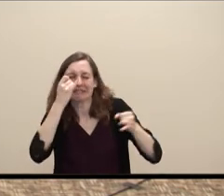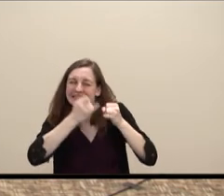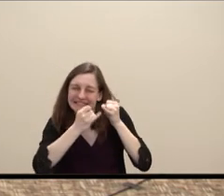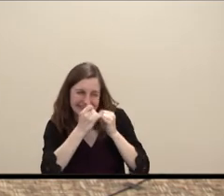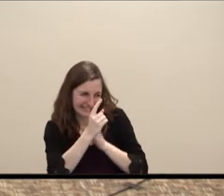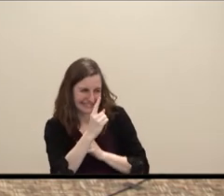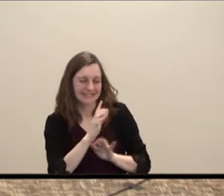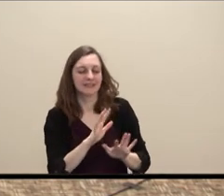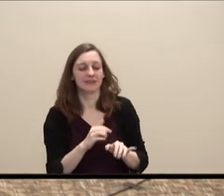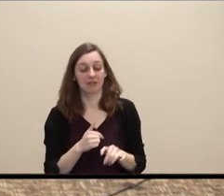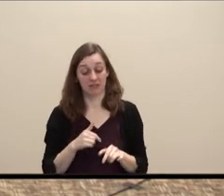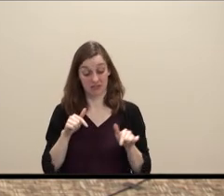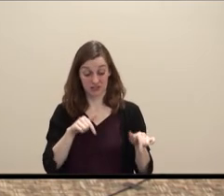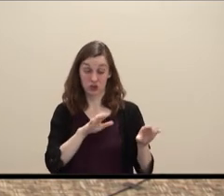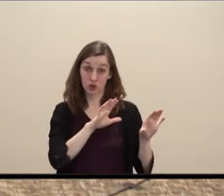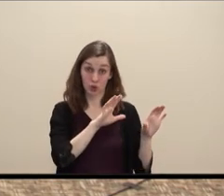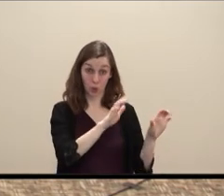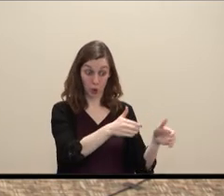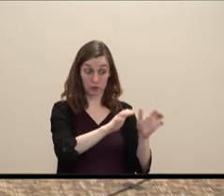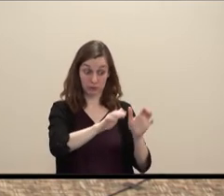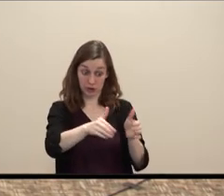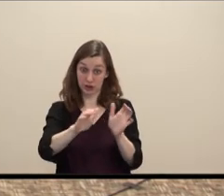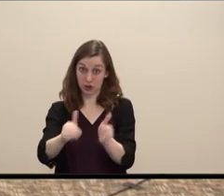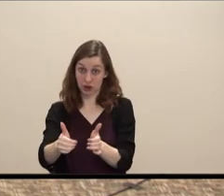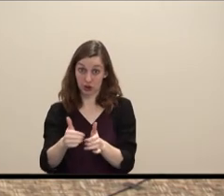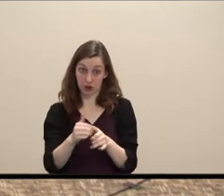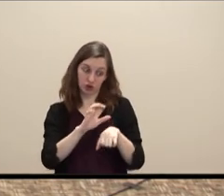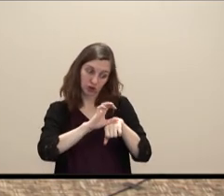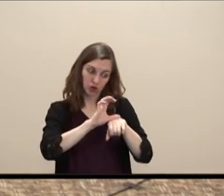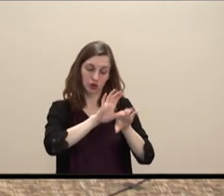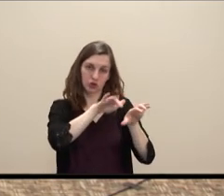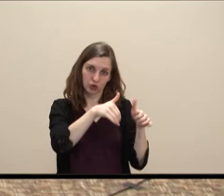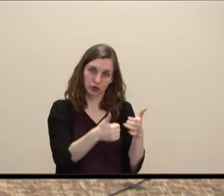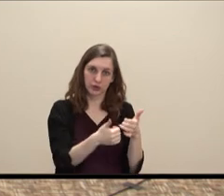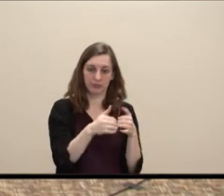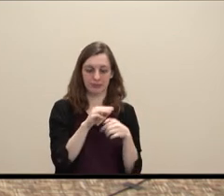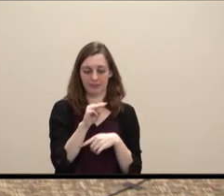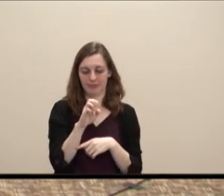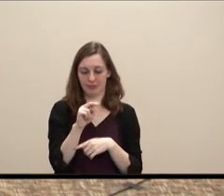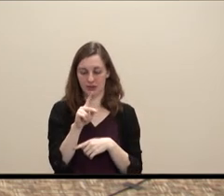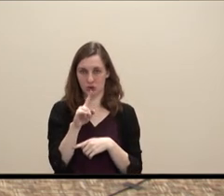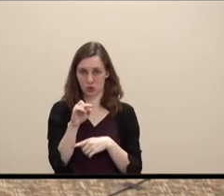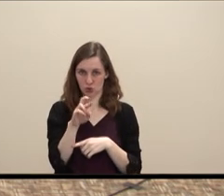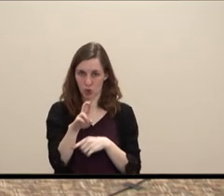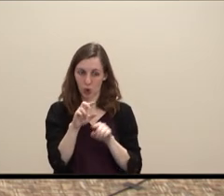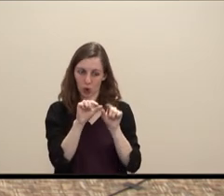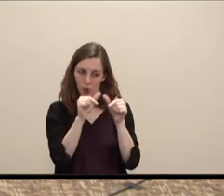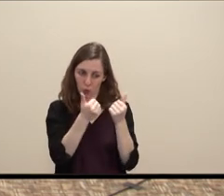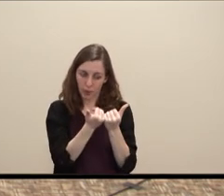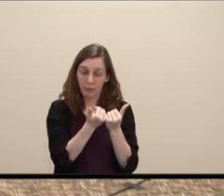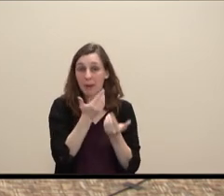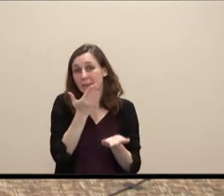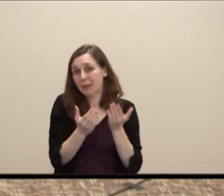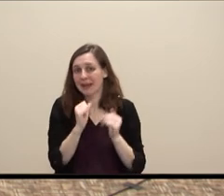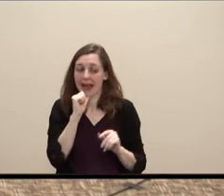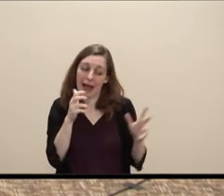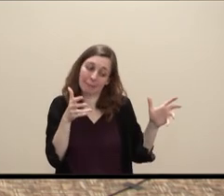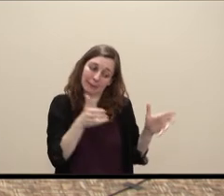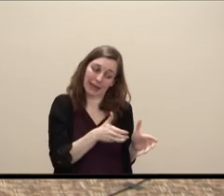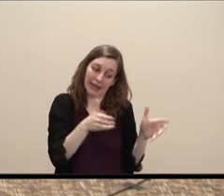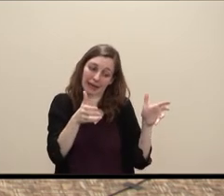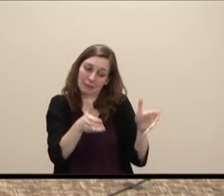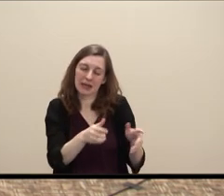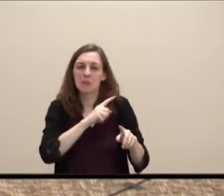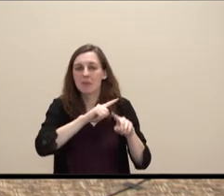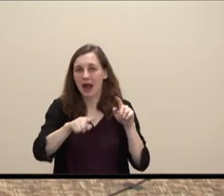But you know, these groups, these church groups, these mentoring groups, they might not be meeting, but they have the relationship. Mm-hmm. So if we